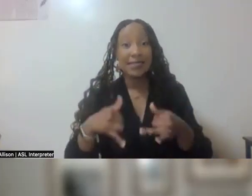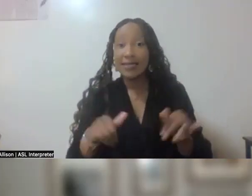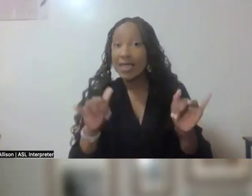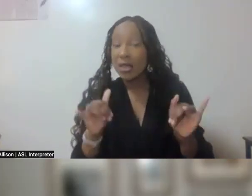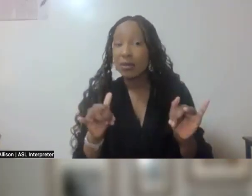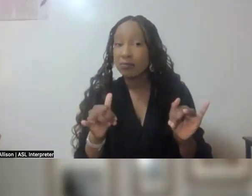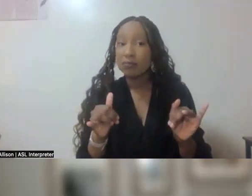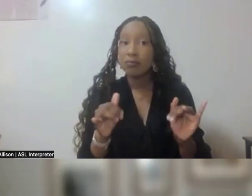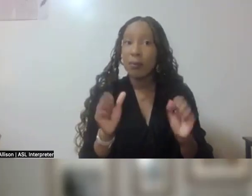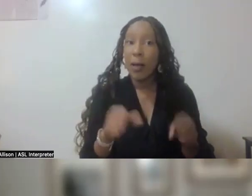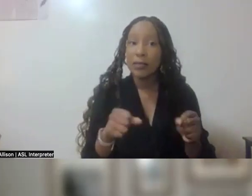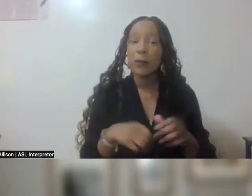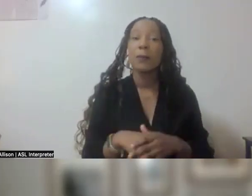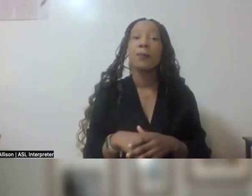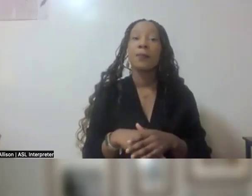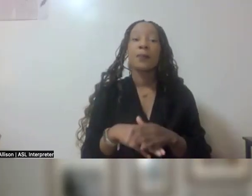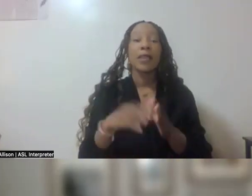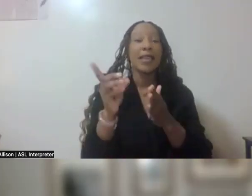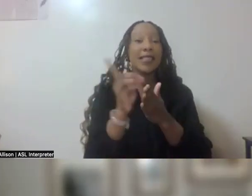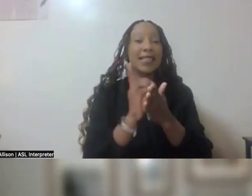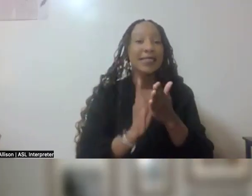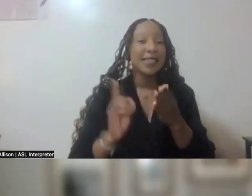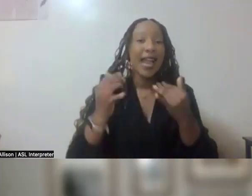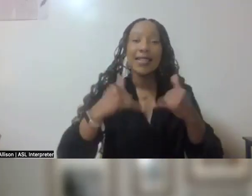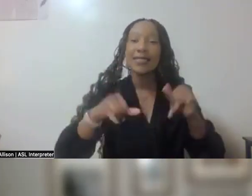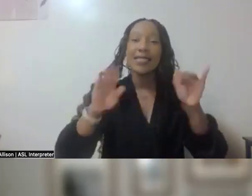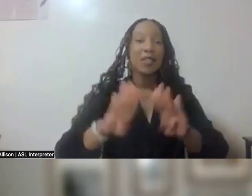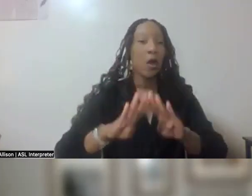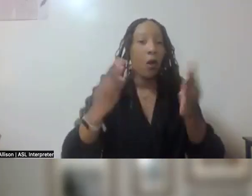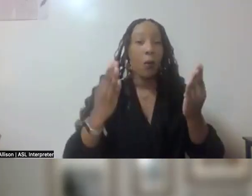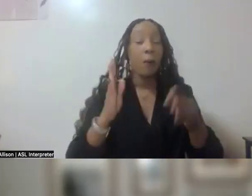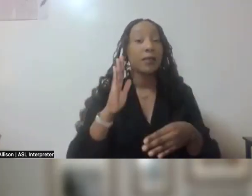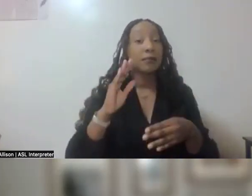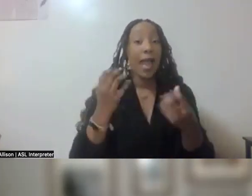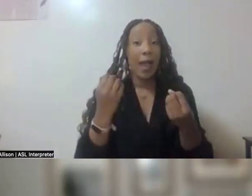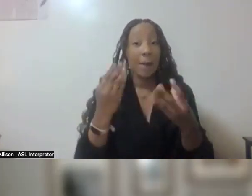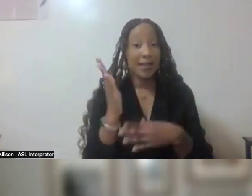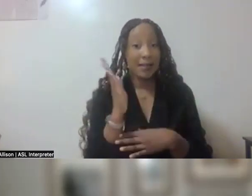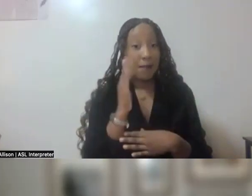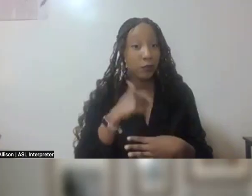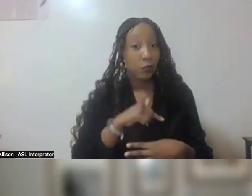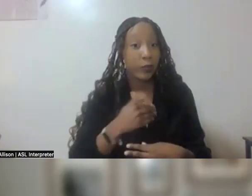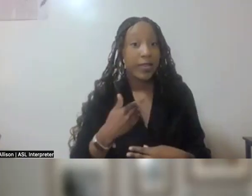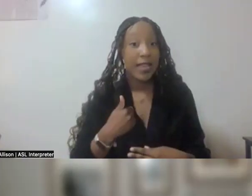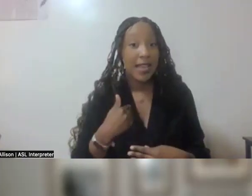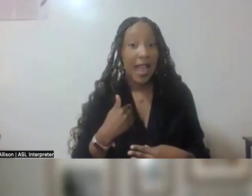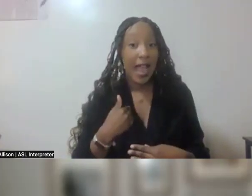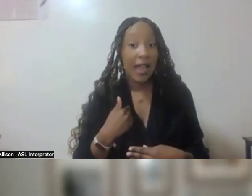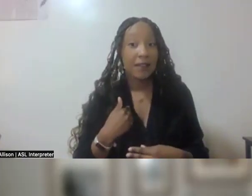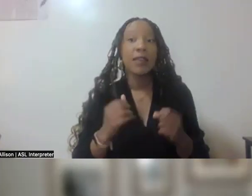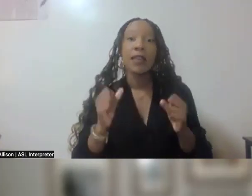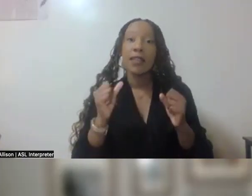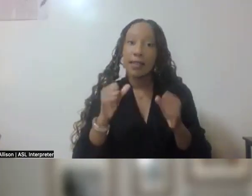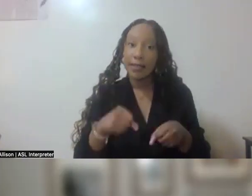open, and we will have the number of beds that can fit into